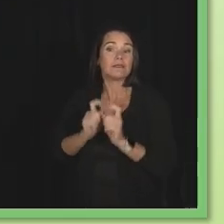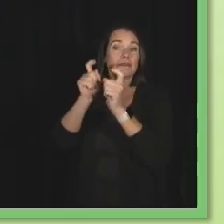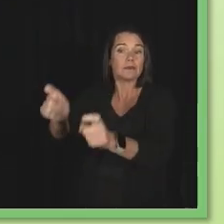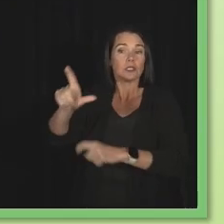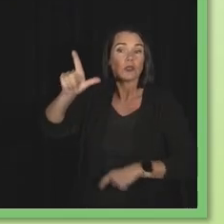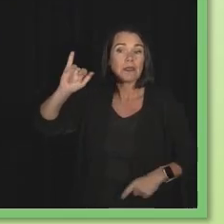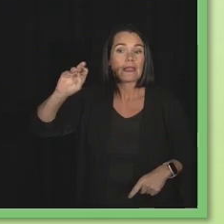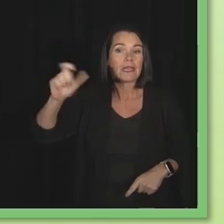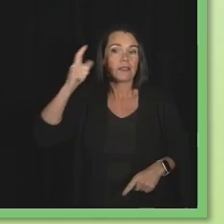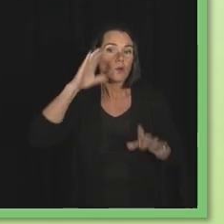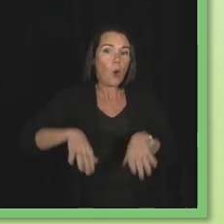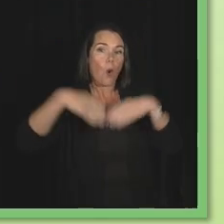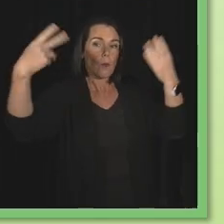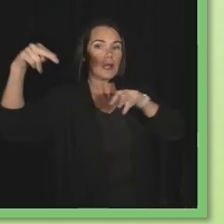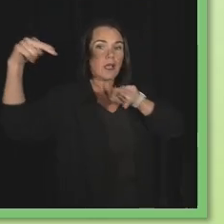Open Government.